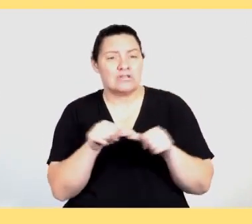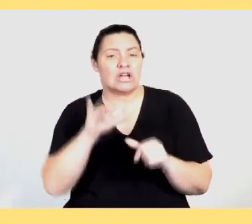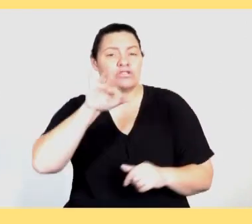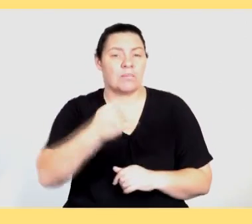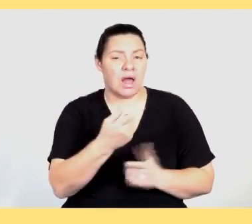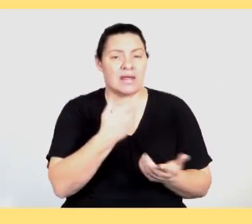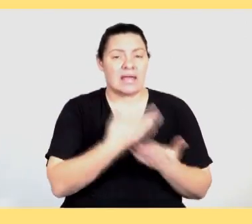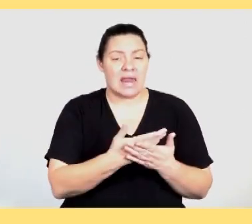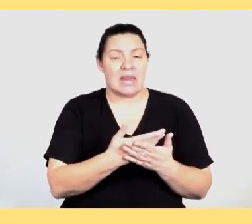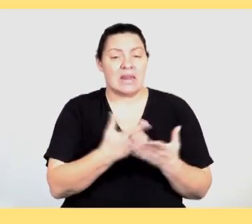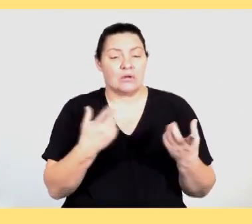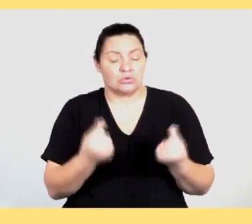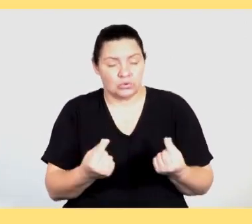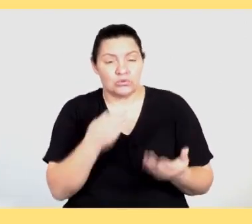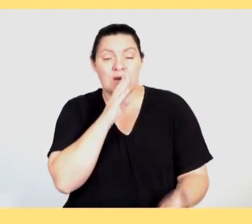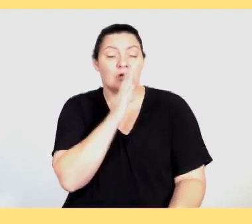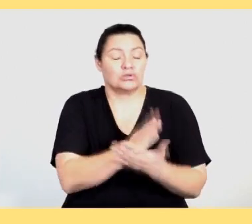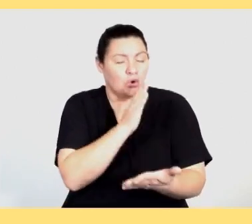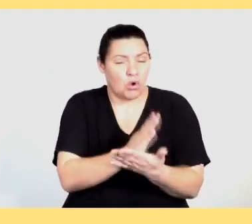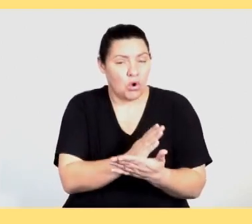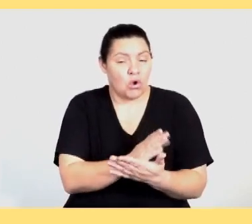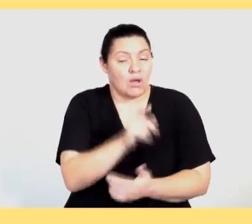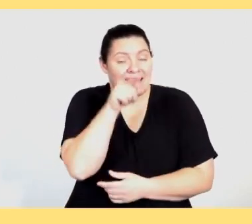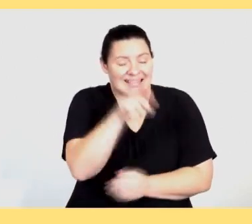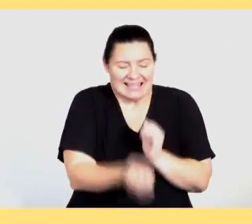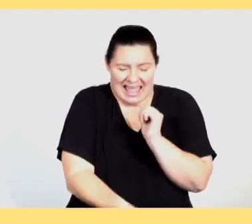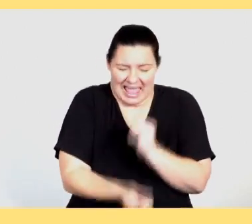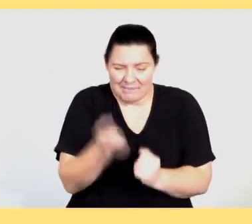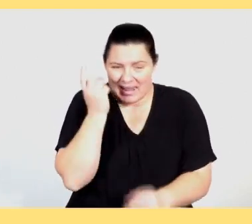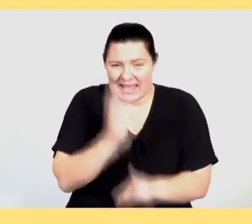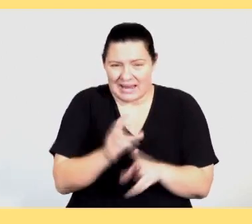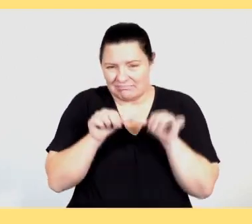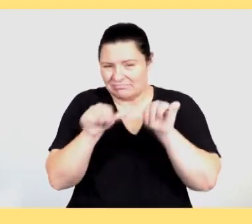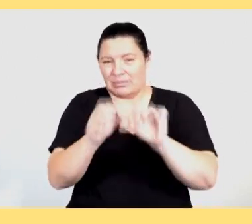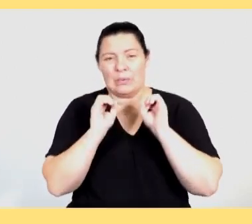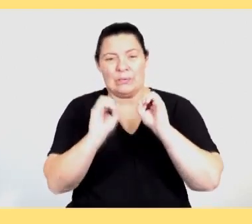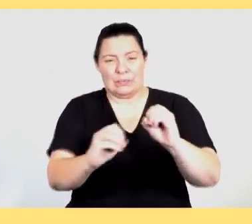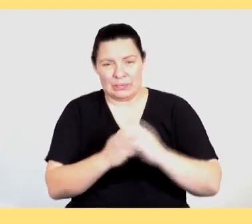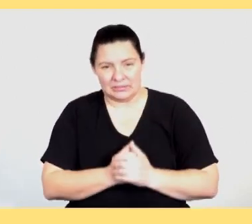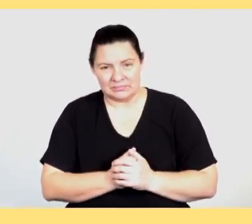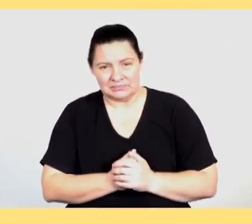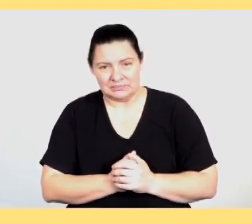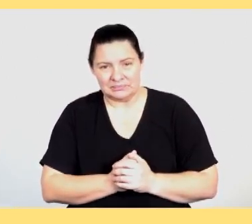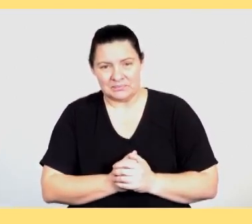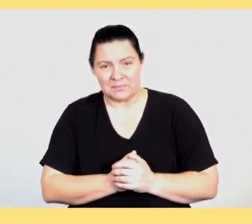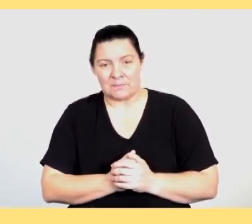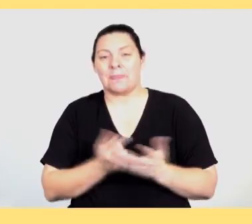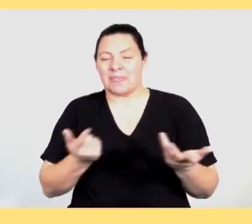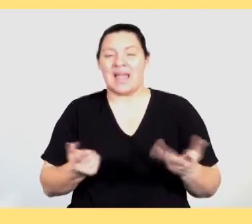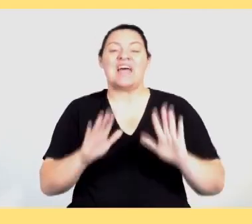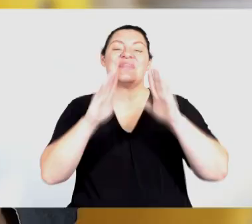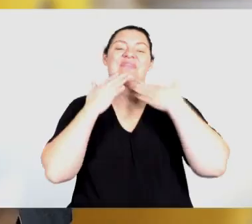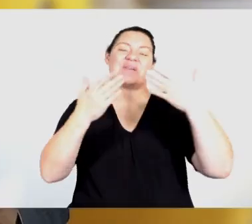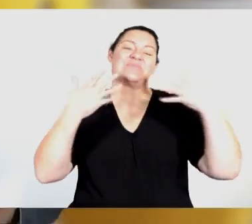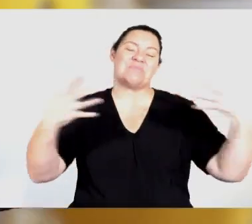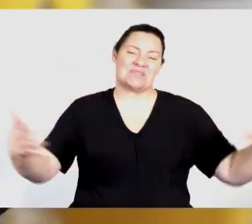can Jabulani dealers put in place to ensure that this does not continue happening in the future? Dear